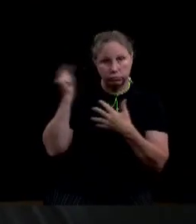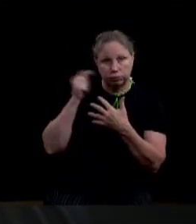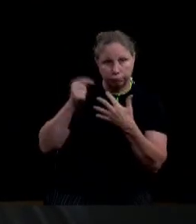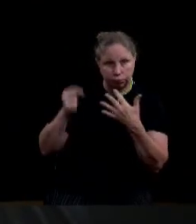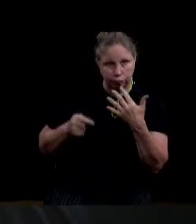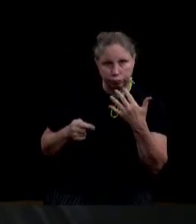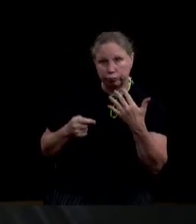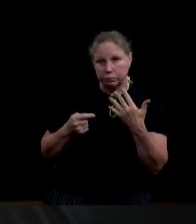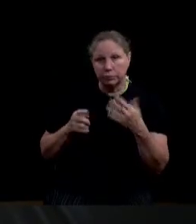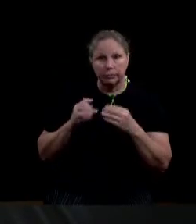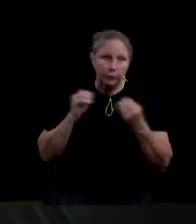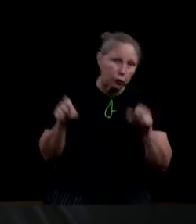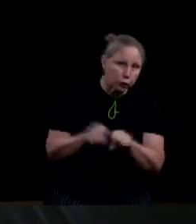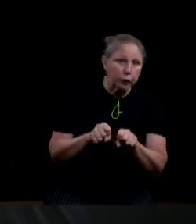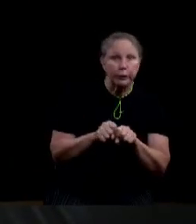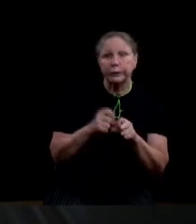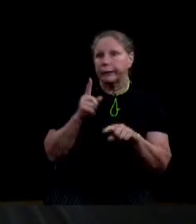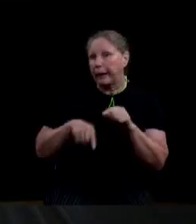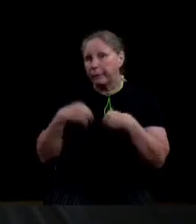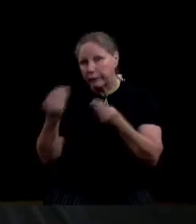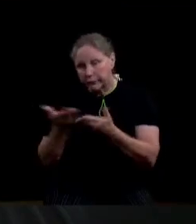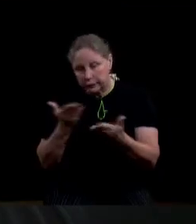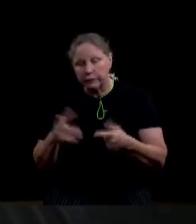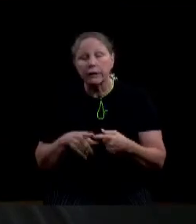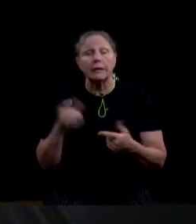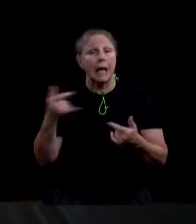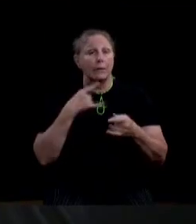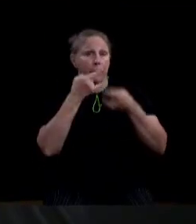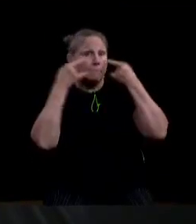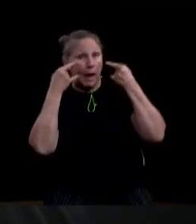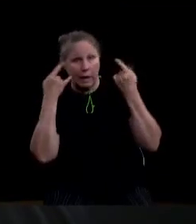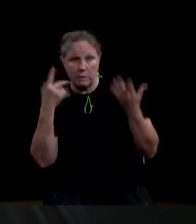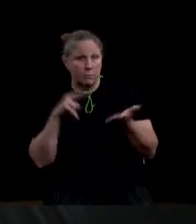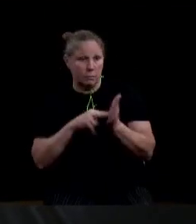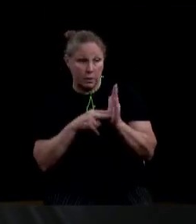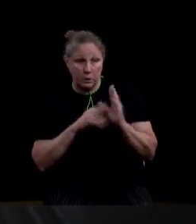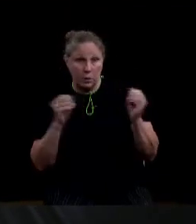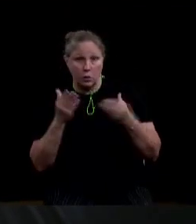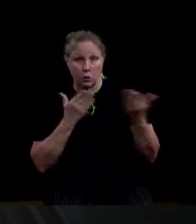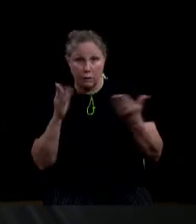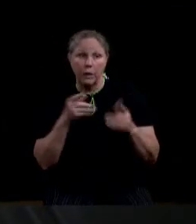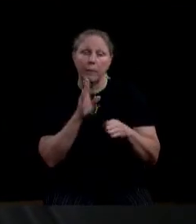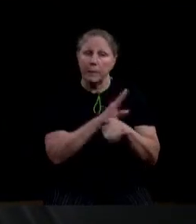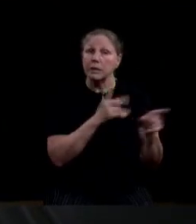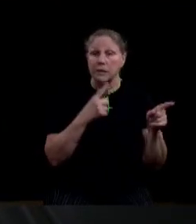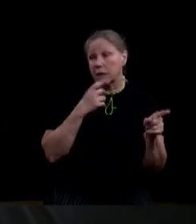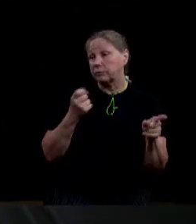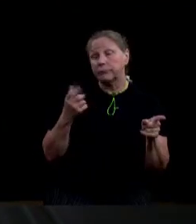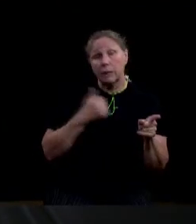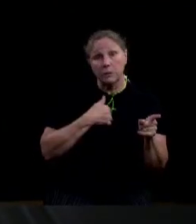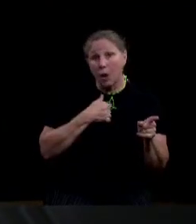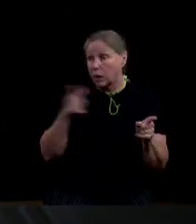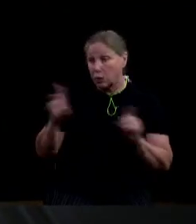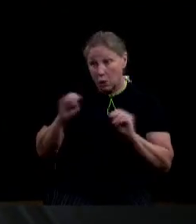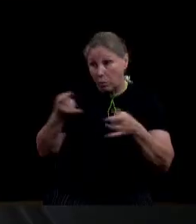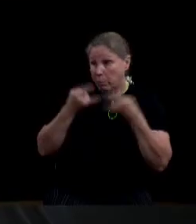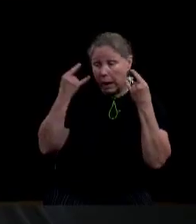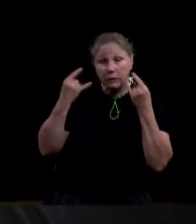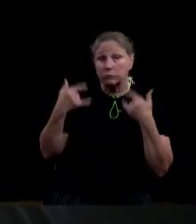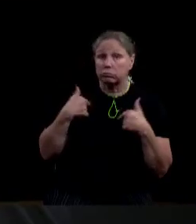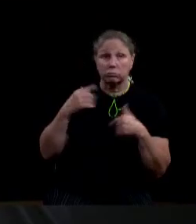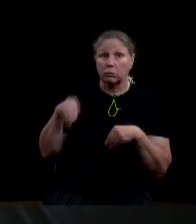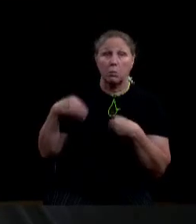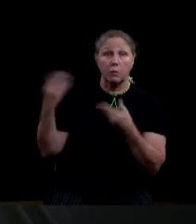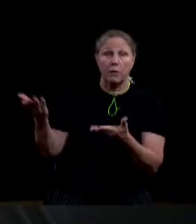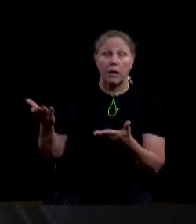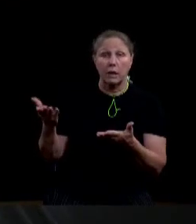a mask, that is certainly the right of the business owner to require them to wear the mask. And so they can always call the police department for